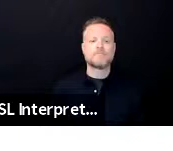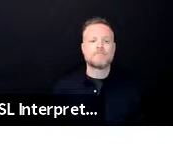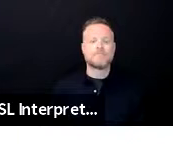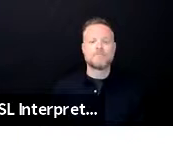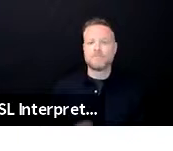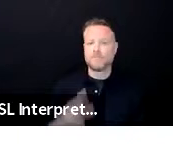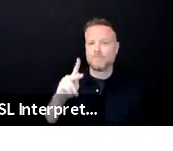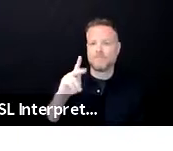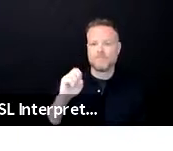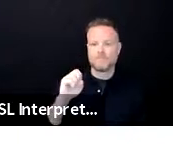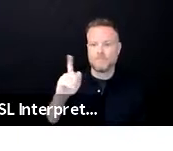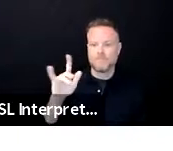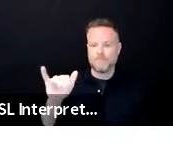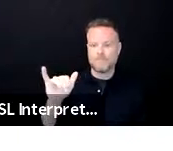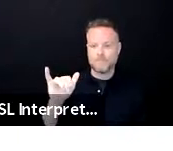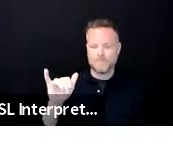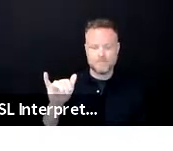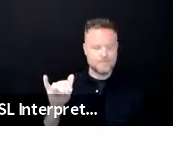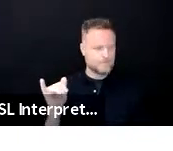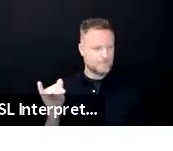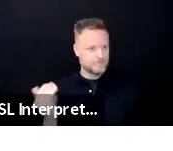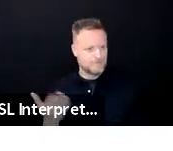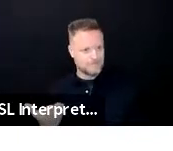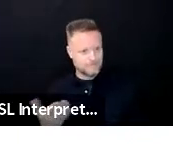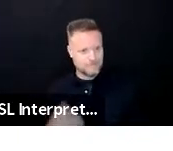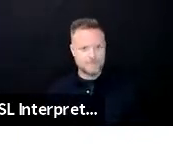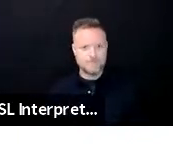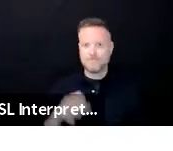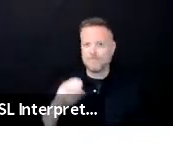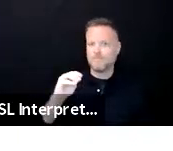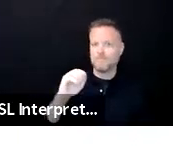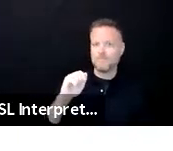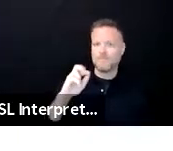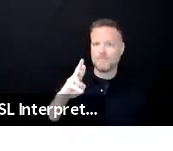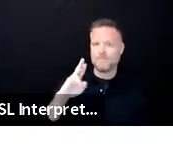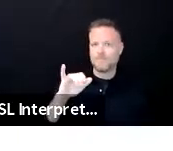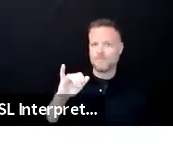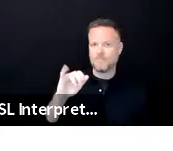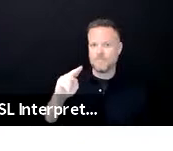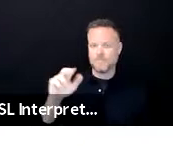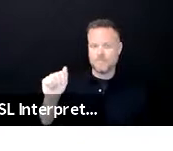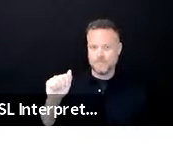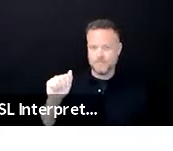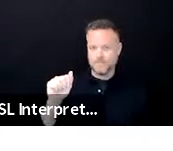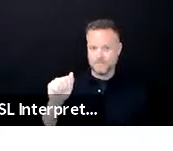Kelly Summers, Here. Mariana Ramirez,